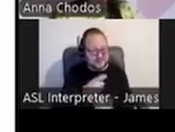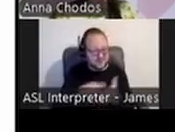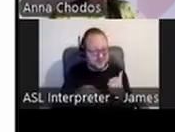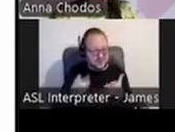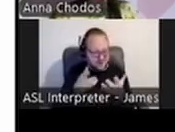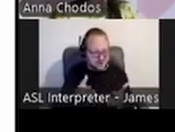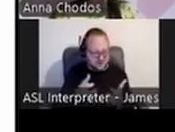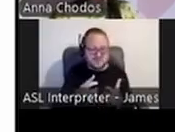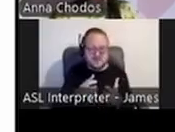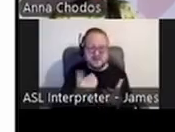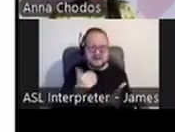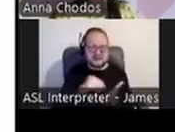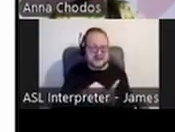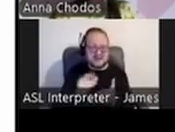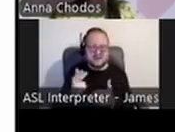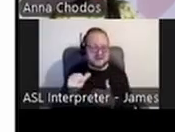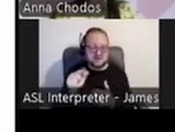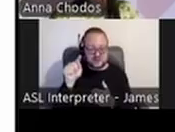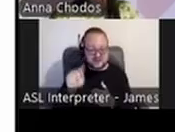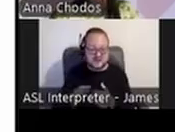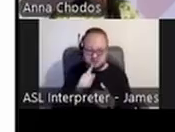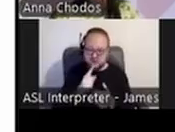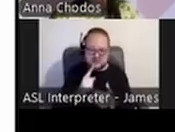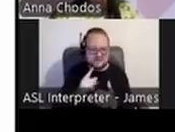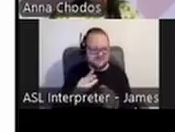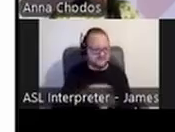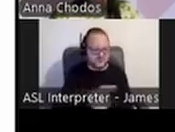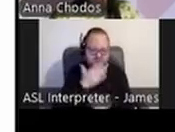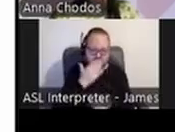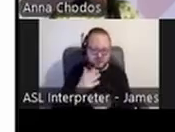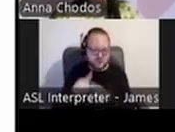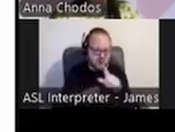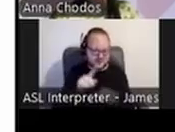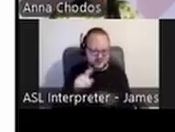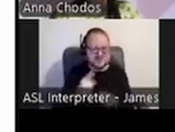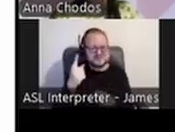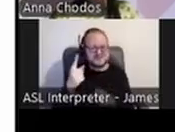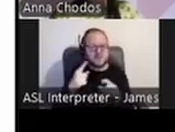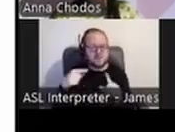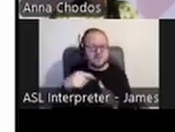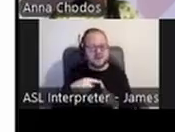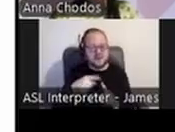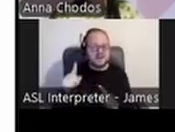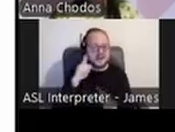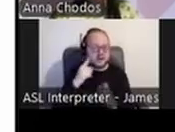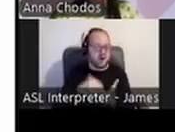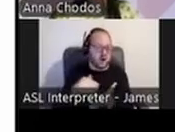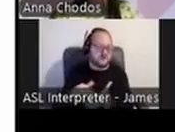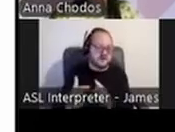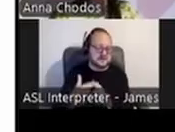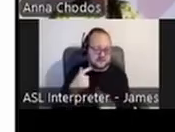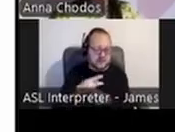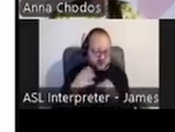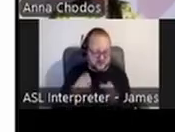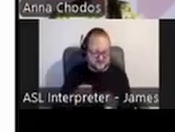thoughtful questions. And somebody pointed out that they hear so much from caregivers how unengaged they feel during visits and